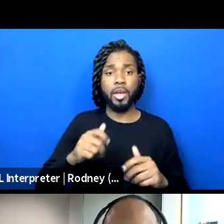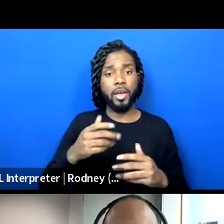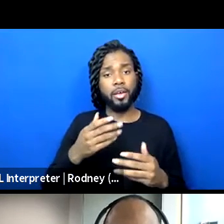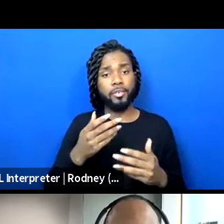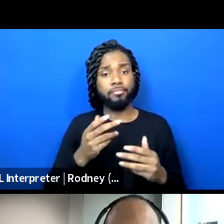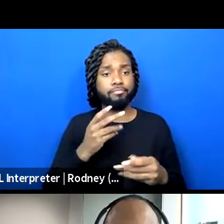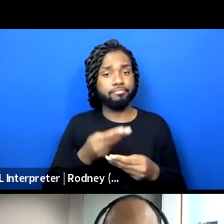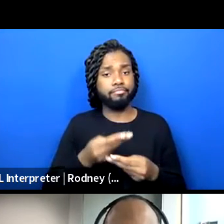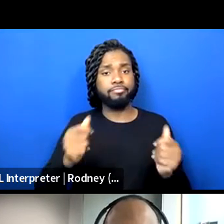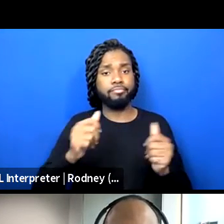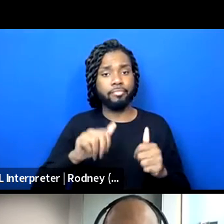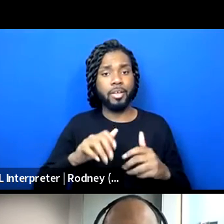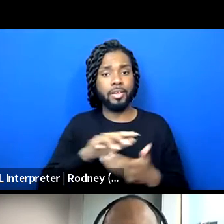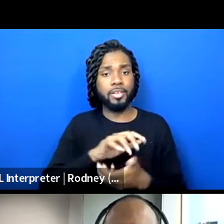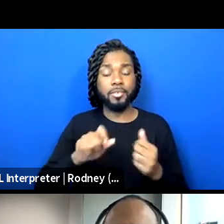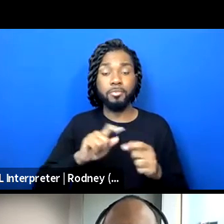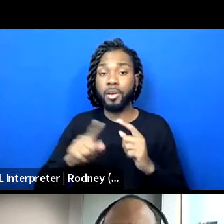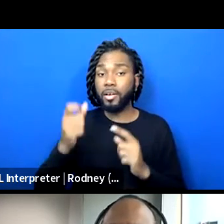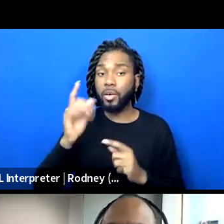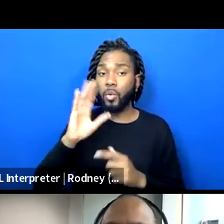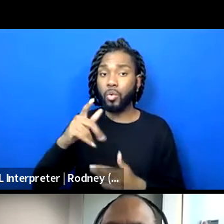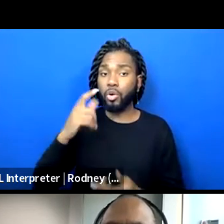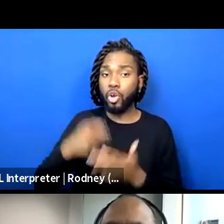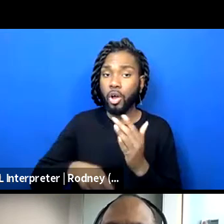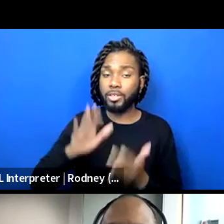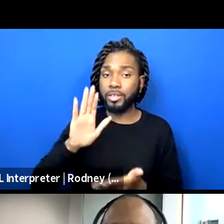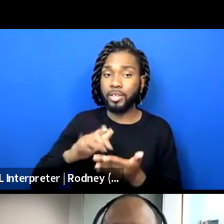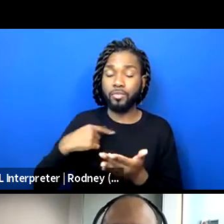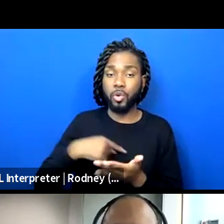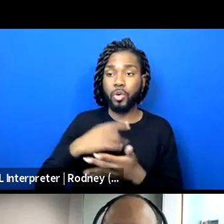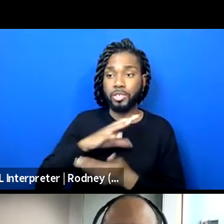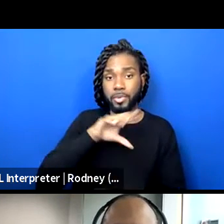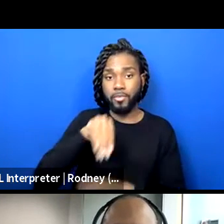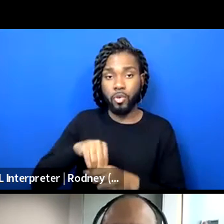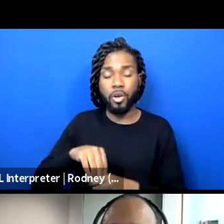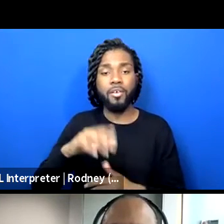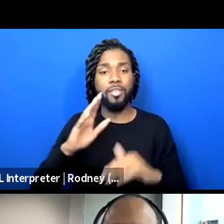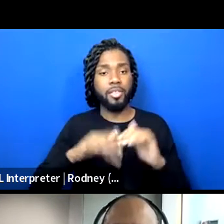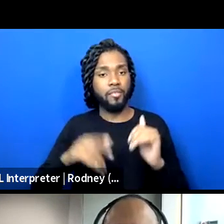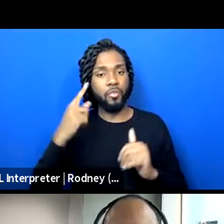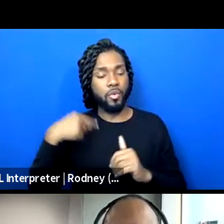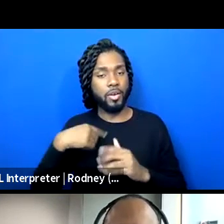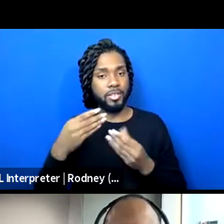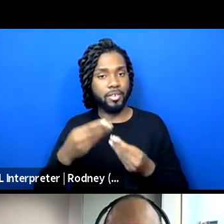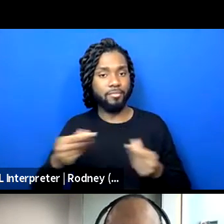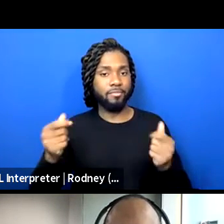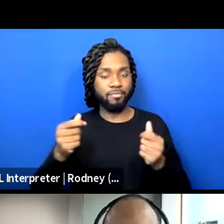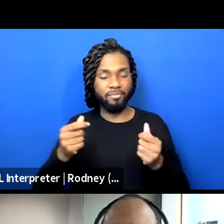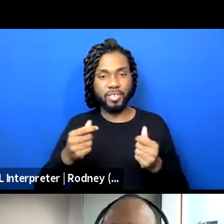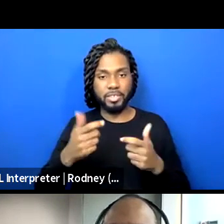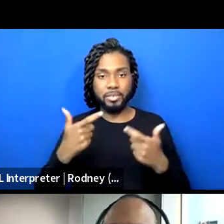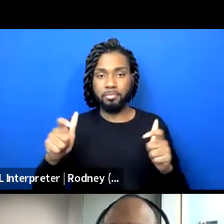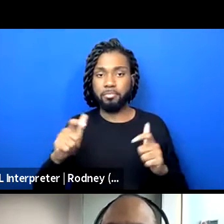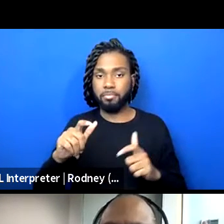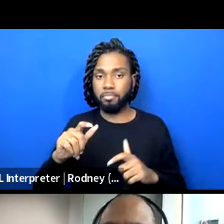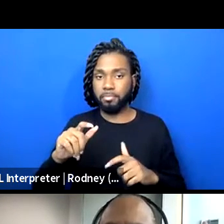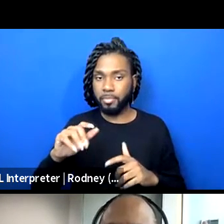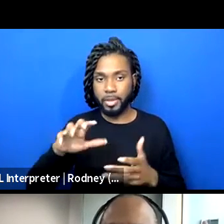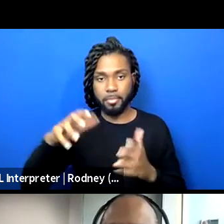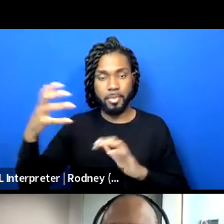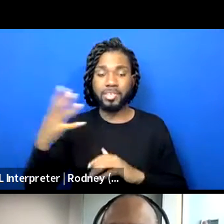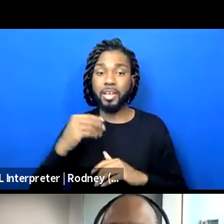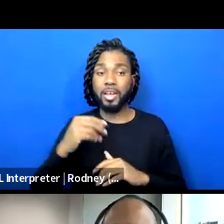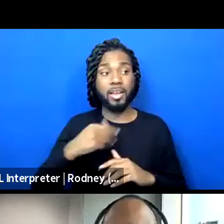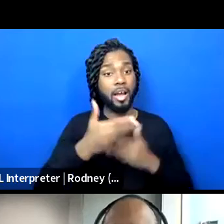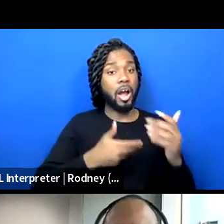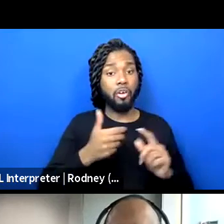less to stay involved than it will to fix a big mess. And hiring lobbyists won't protect us any more